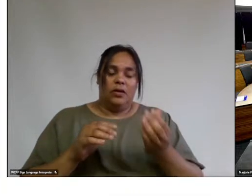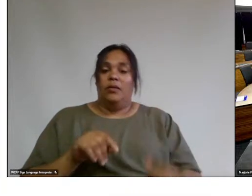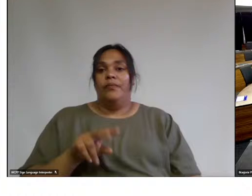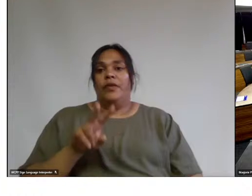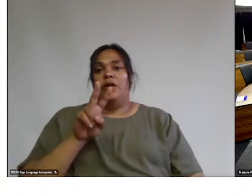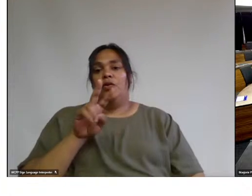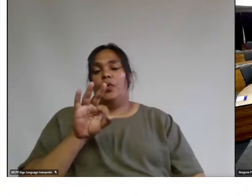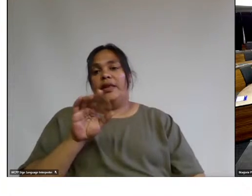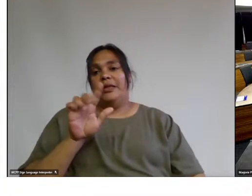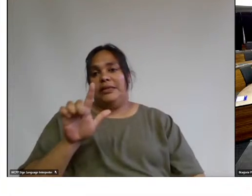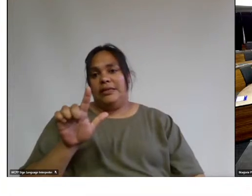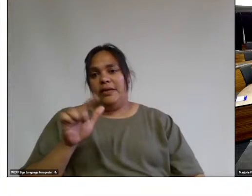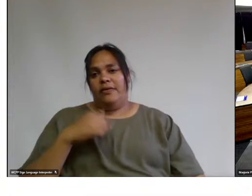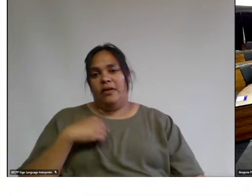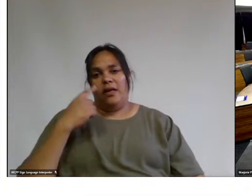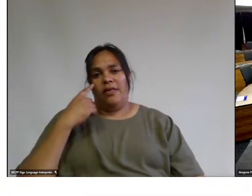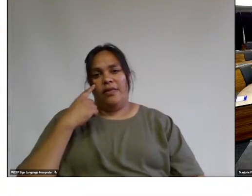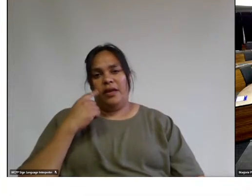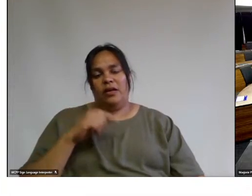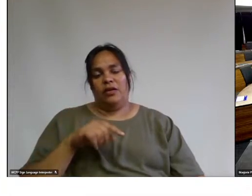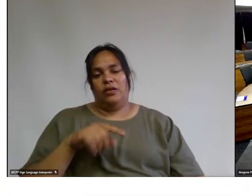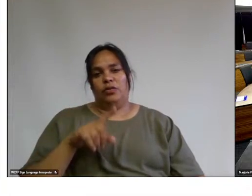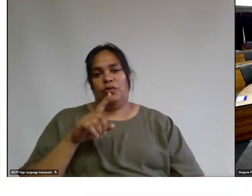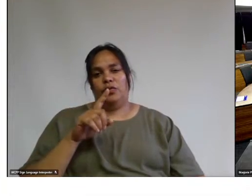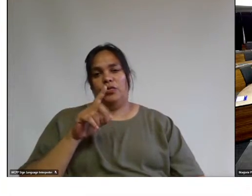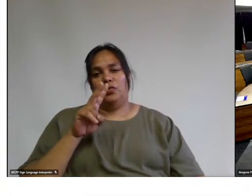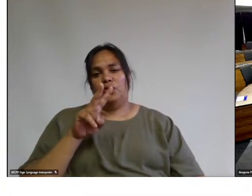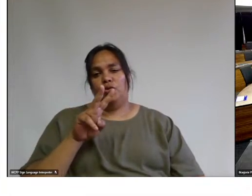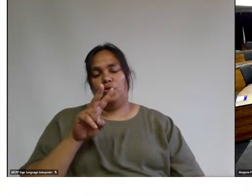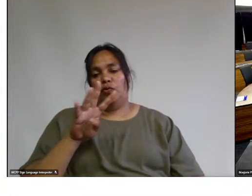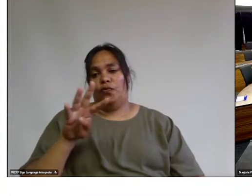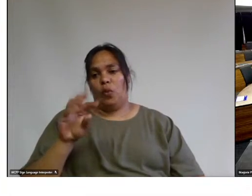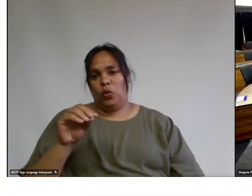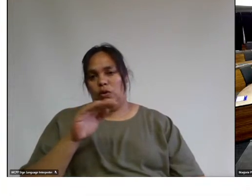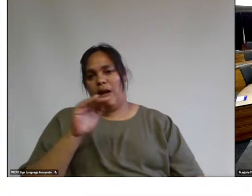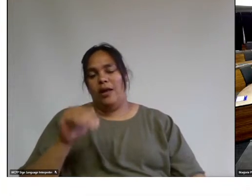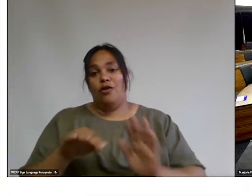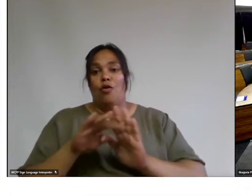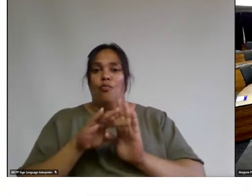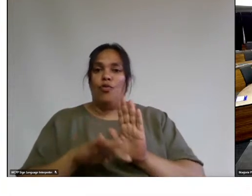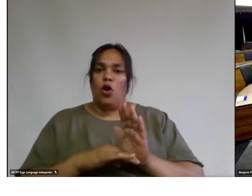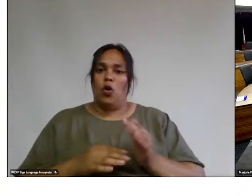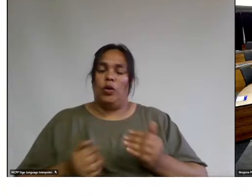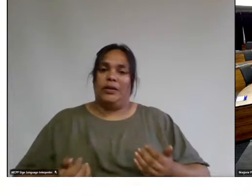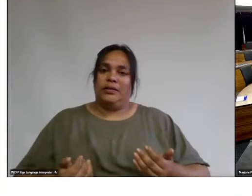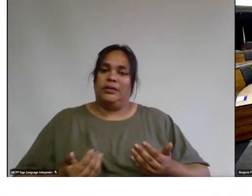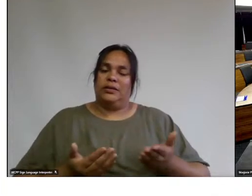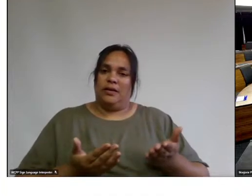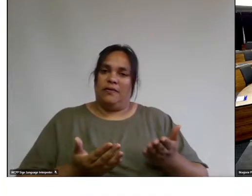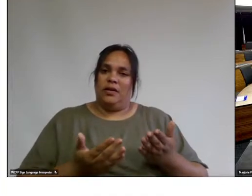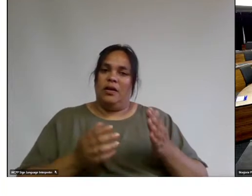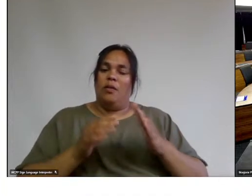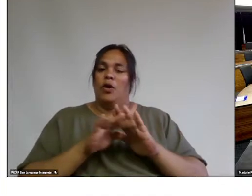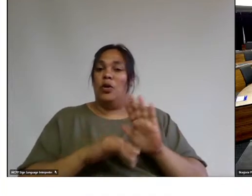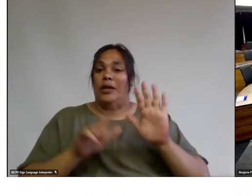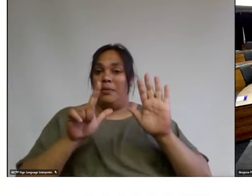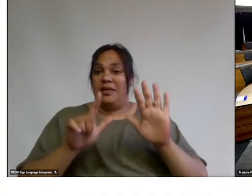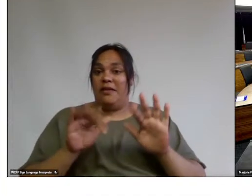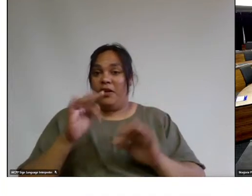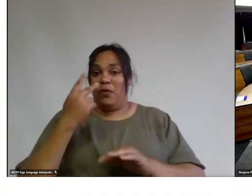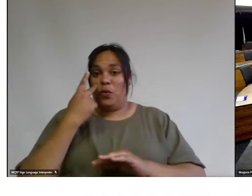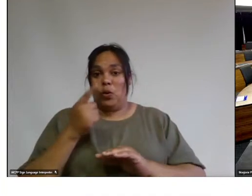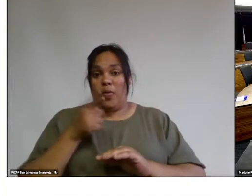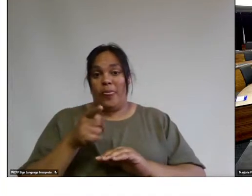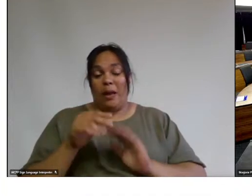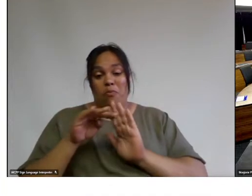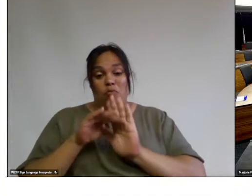237, and I think read with 240 under program 7. Once again, if one looks at that